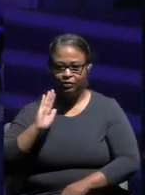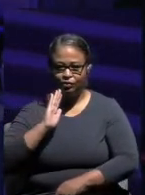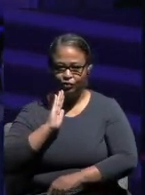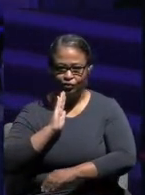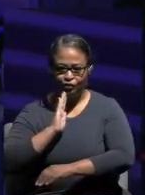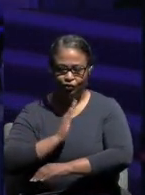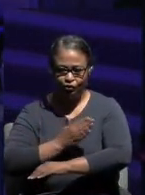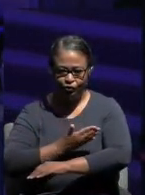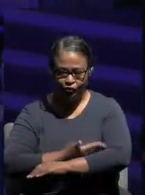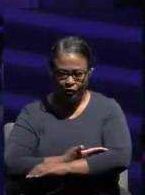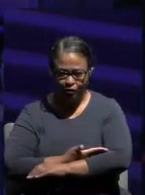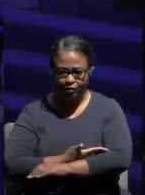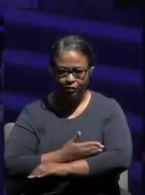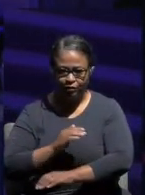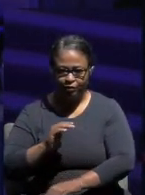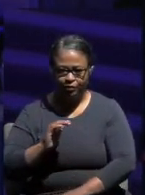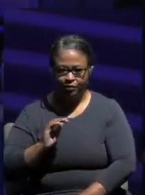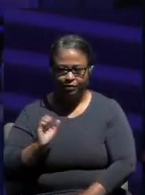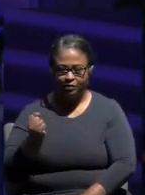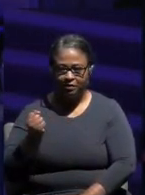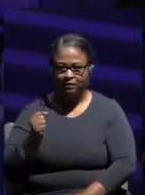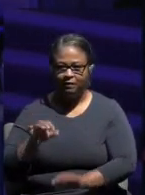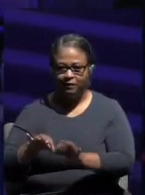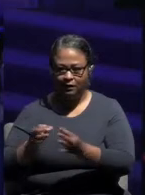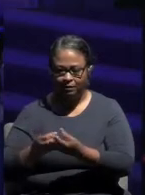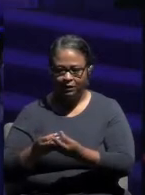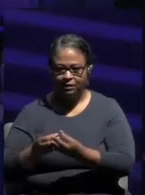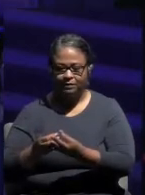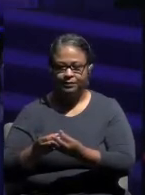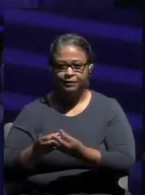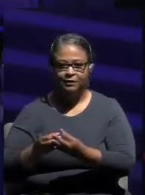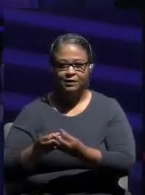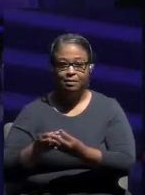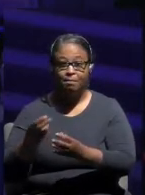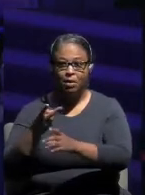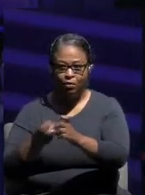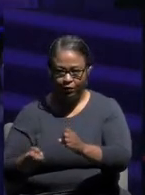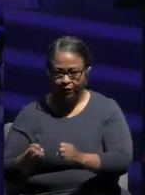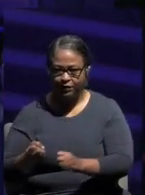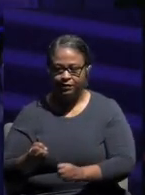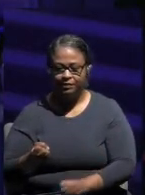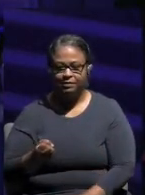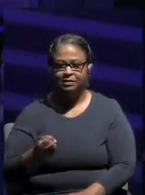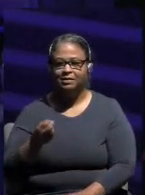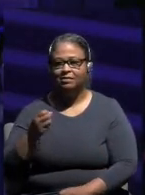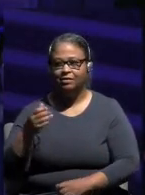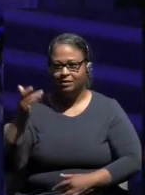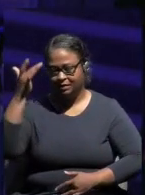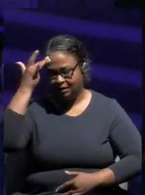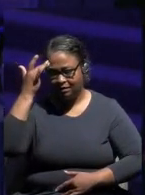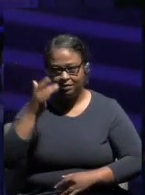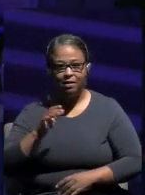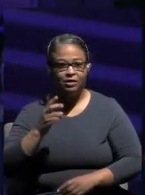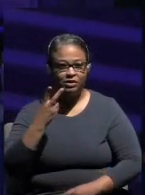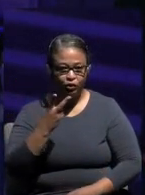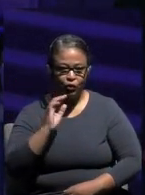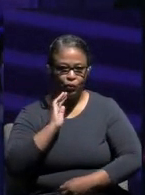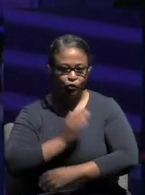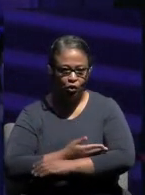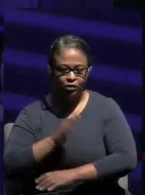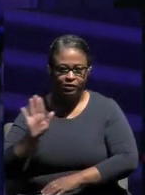Sister Ashley. Their daughters are sick, and Sister Trishelle is very, very sick. I thought I